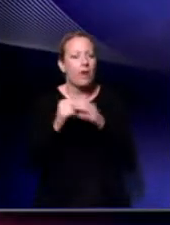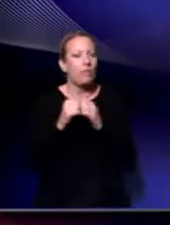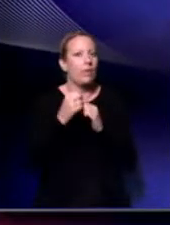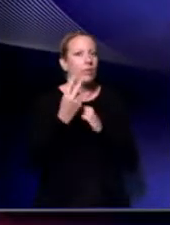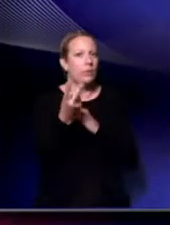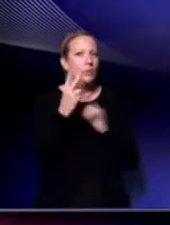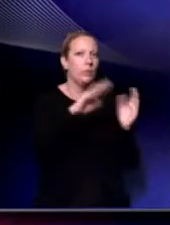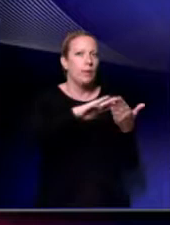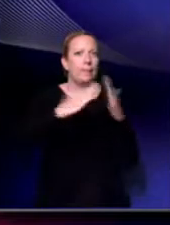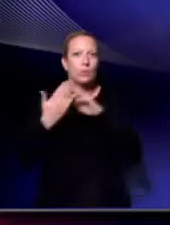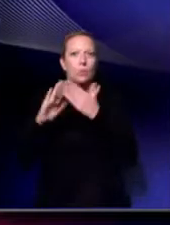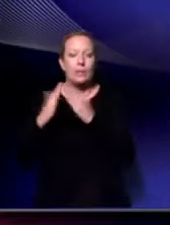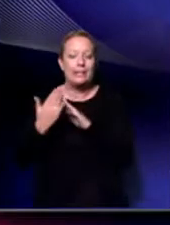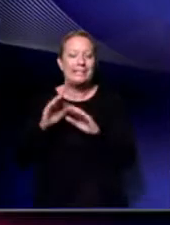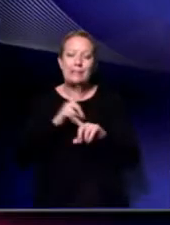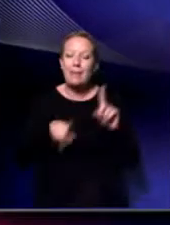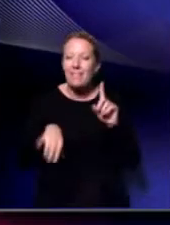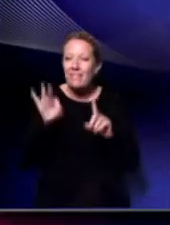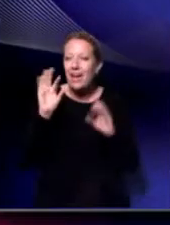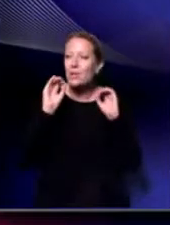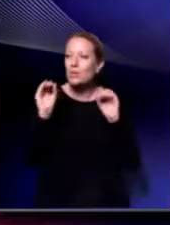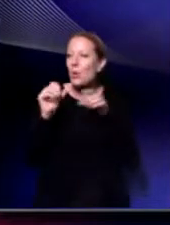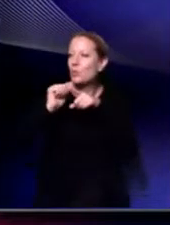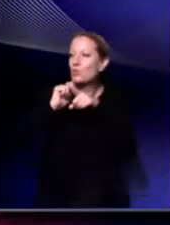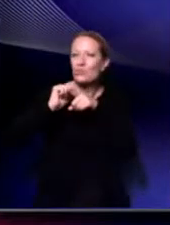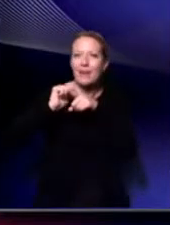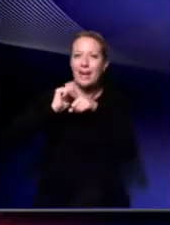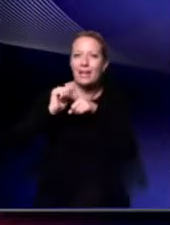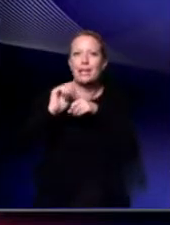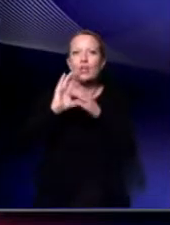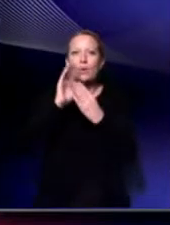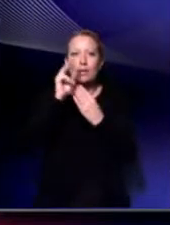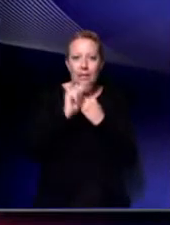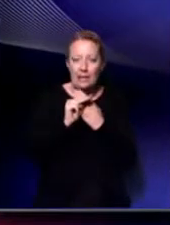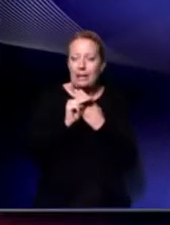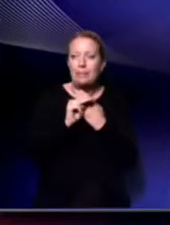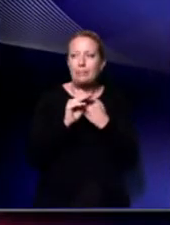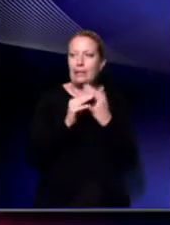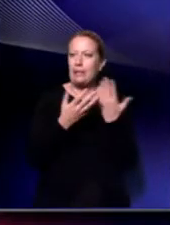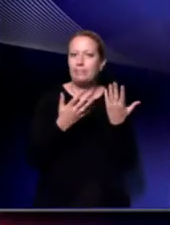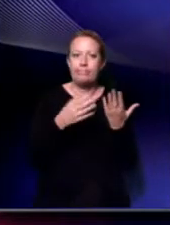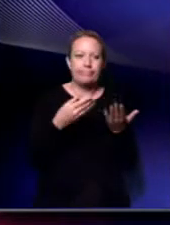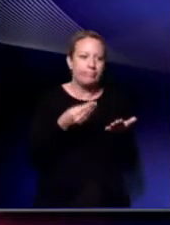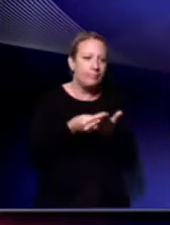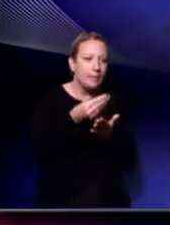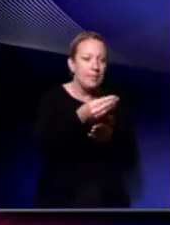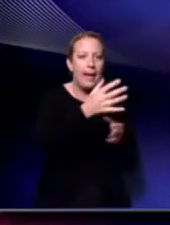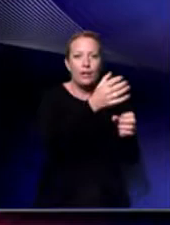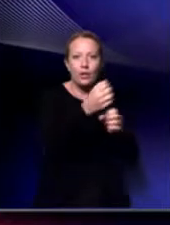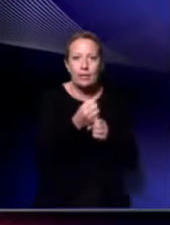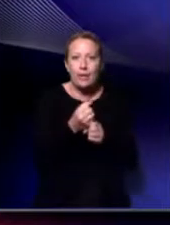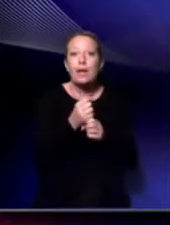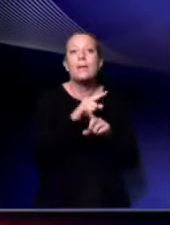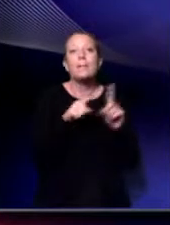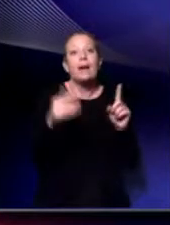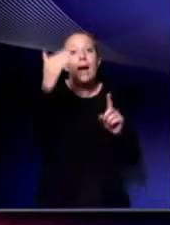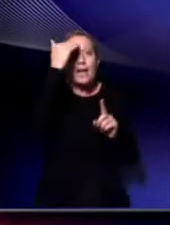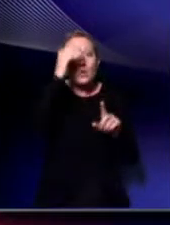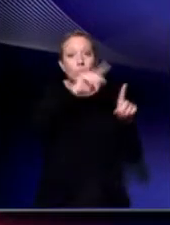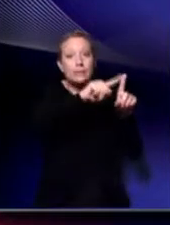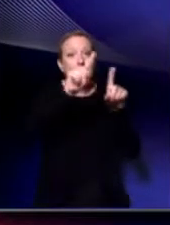loss and vision loss. But I do know of some agencies that might be able to provide some of those trainings.